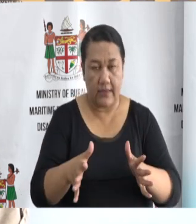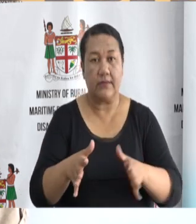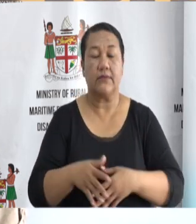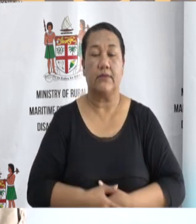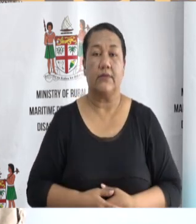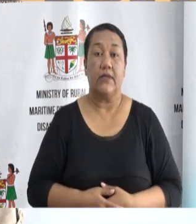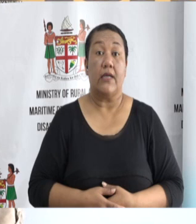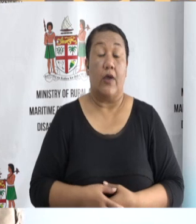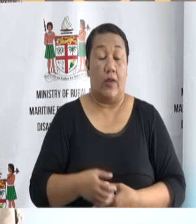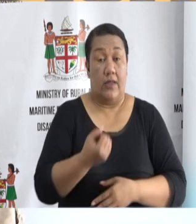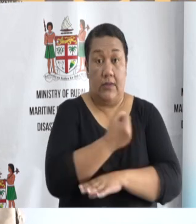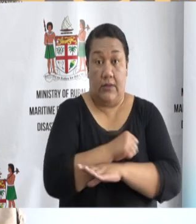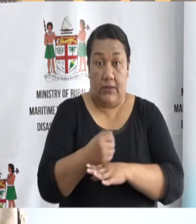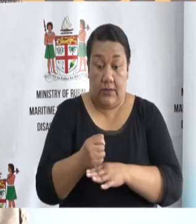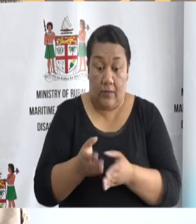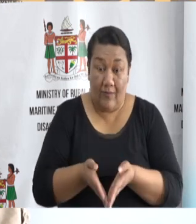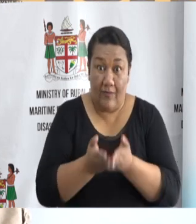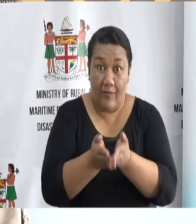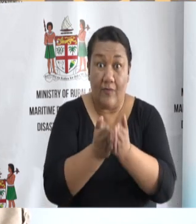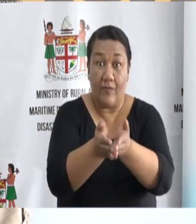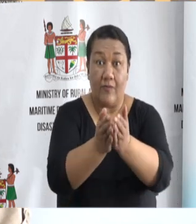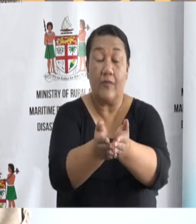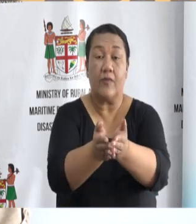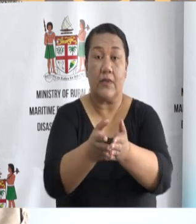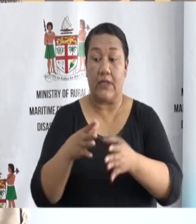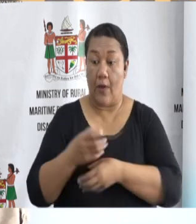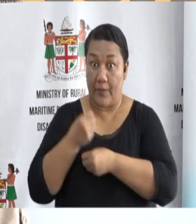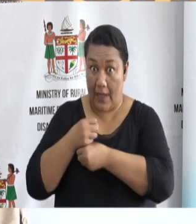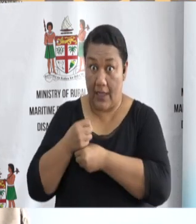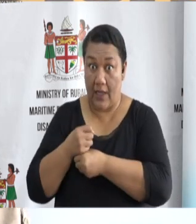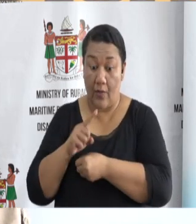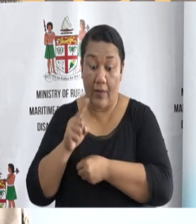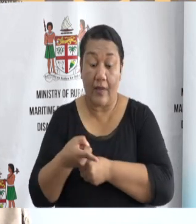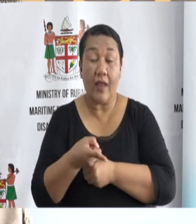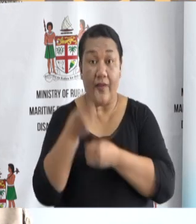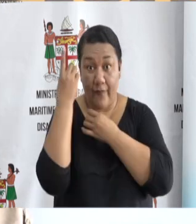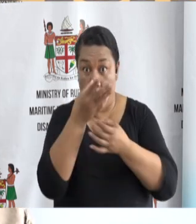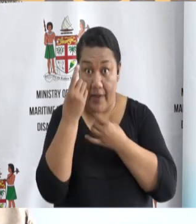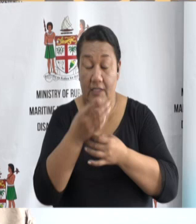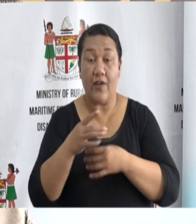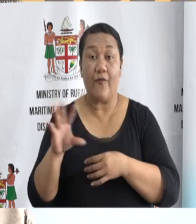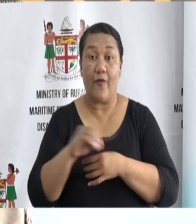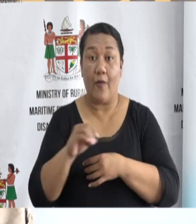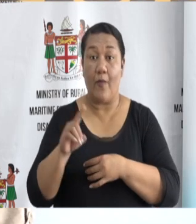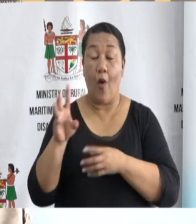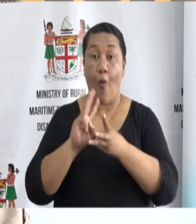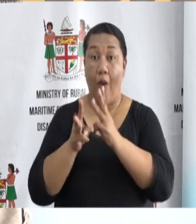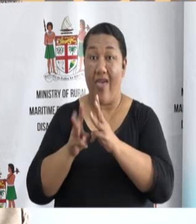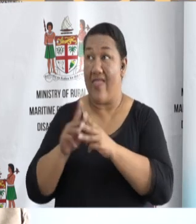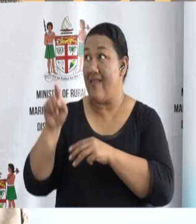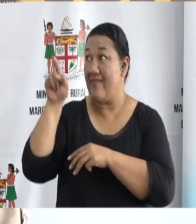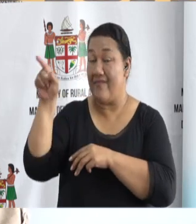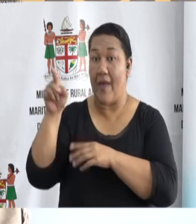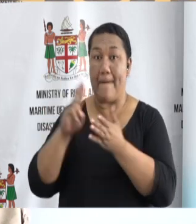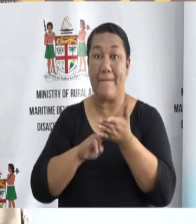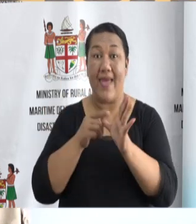providers can also resume operation. Seafarers, as per the warning that I've just updated you with, based on the